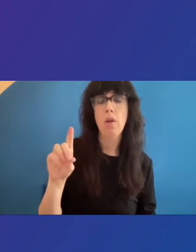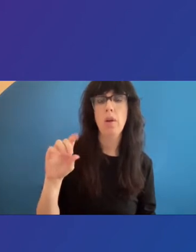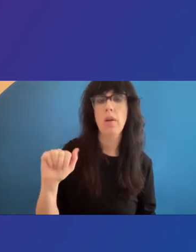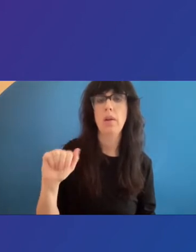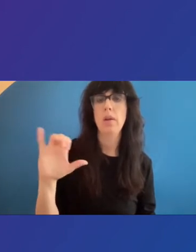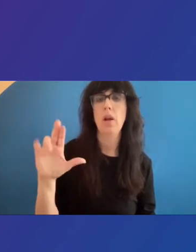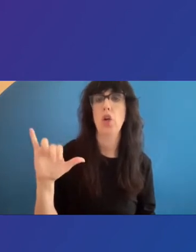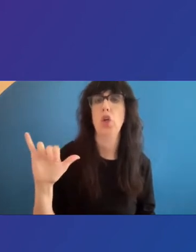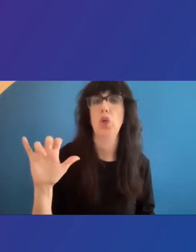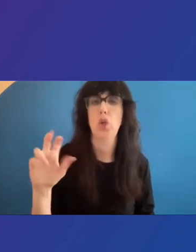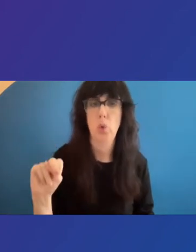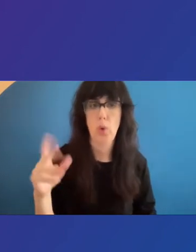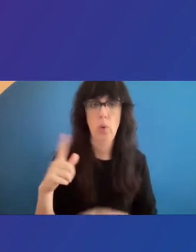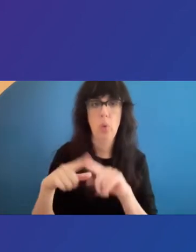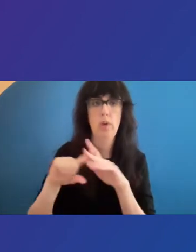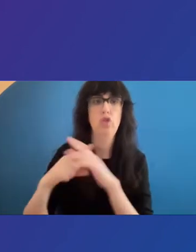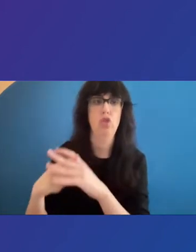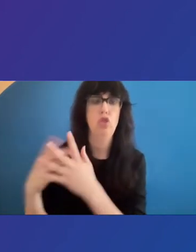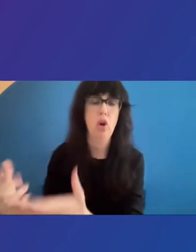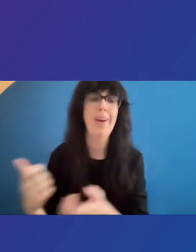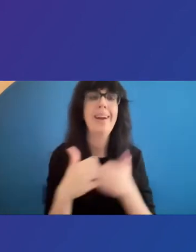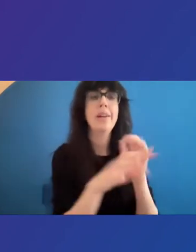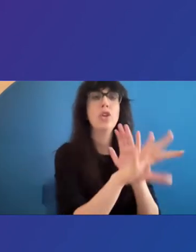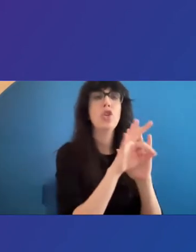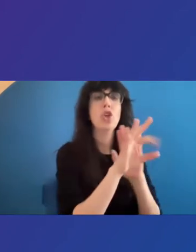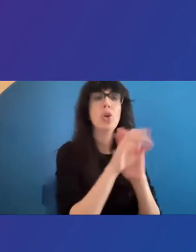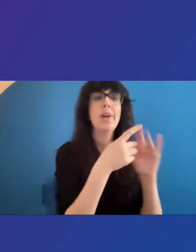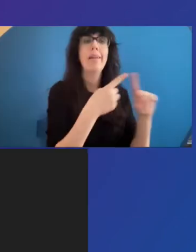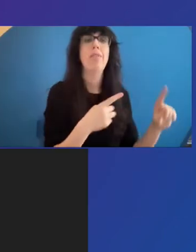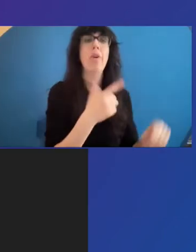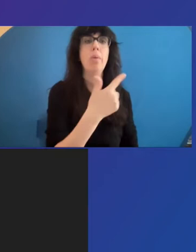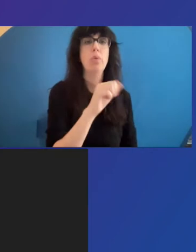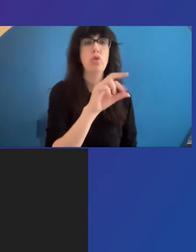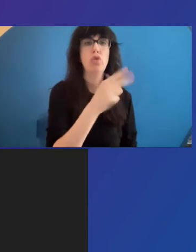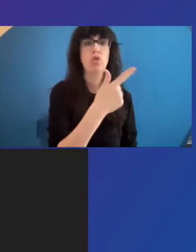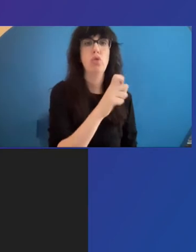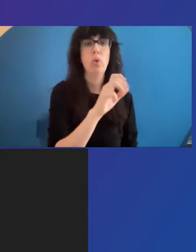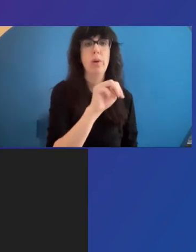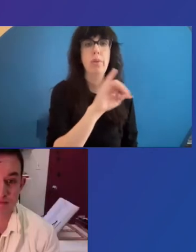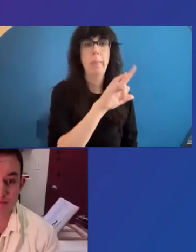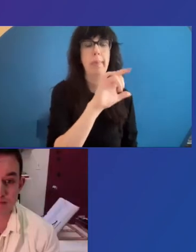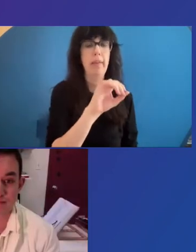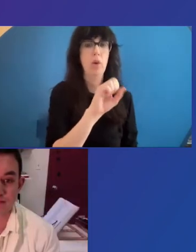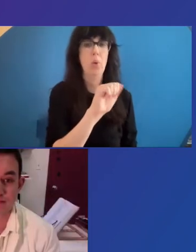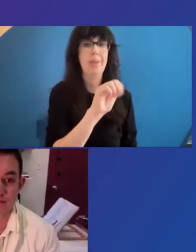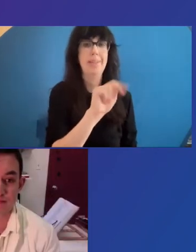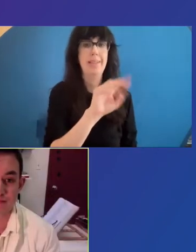Dacuyan to begin this session. Welcome, Kyle. Thank you.